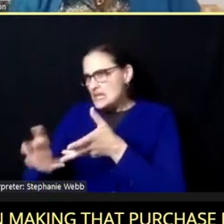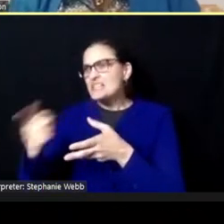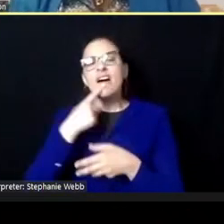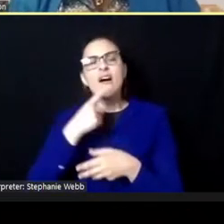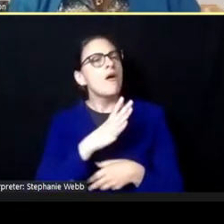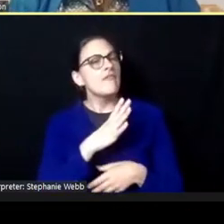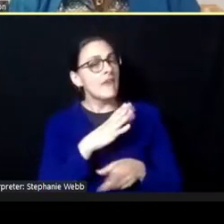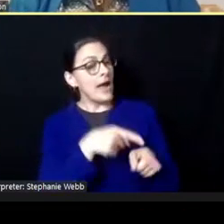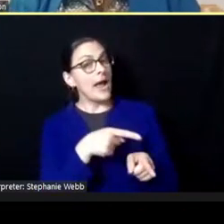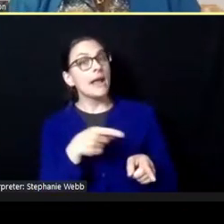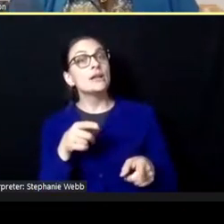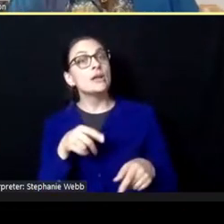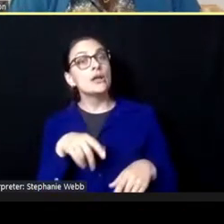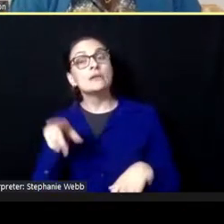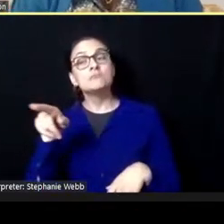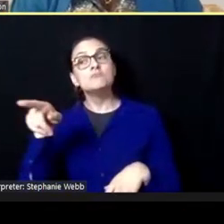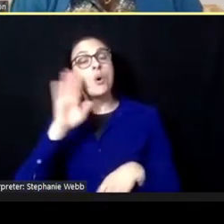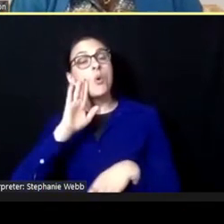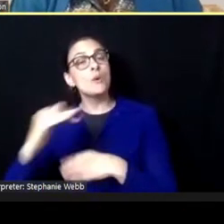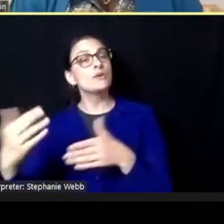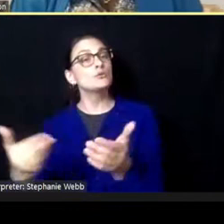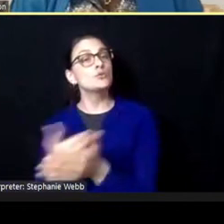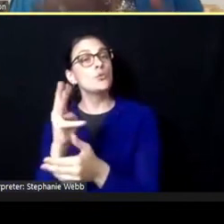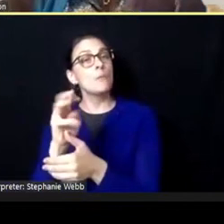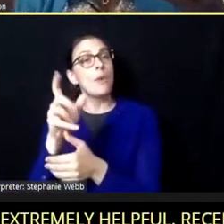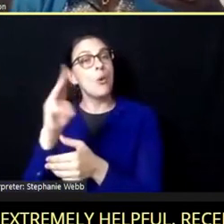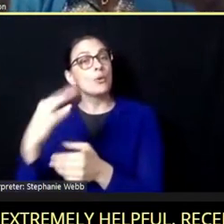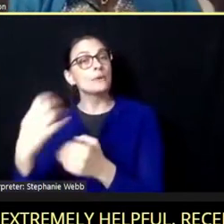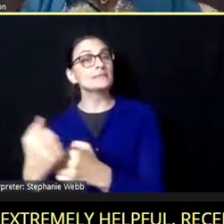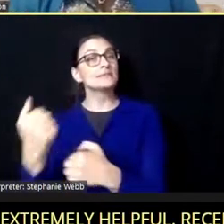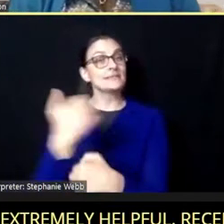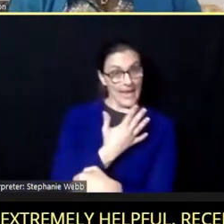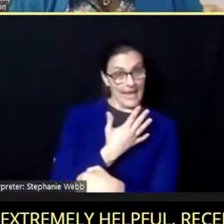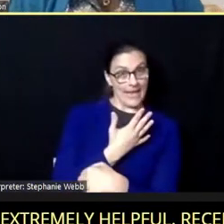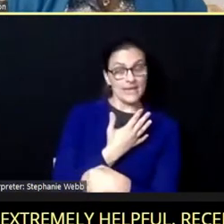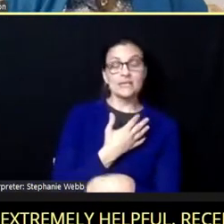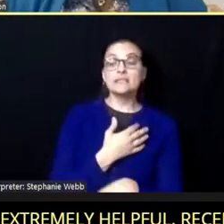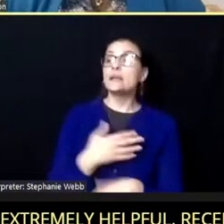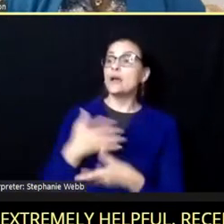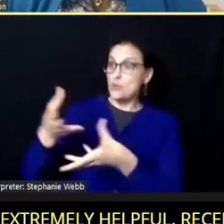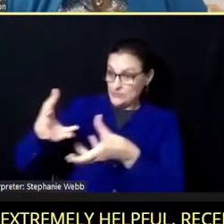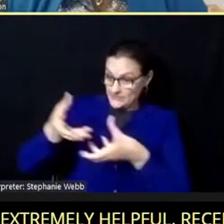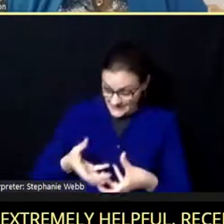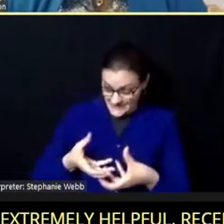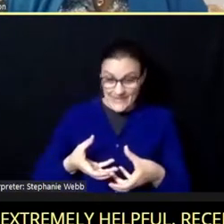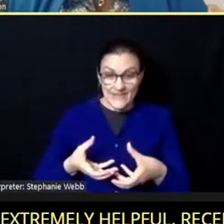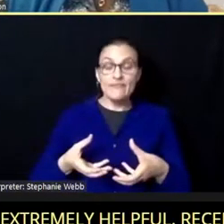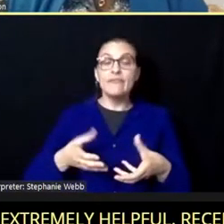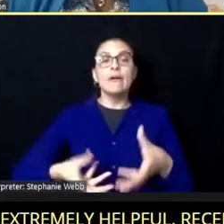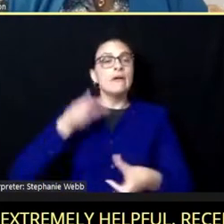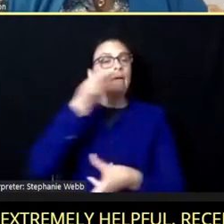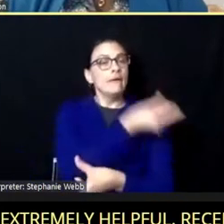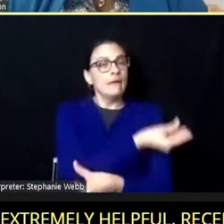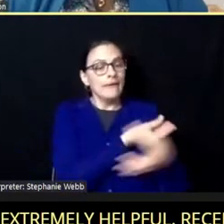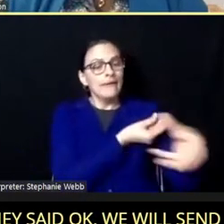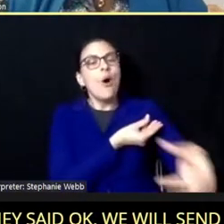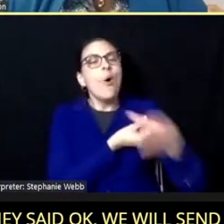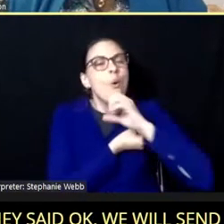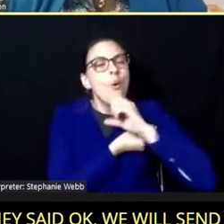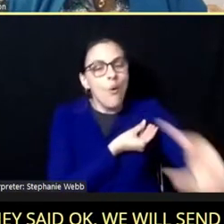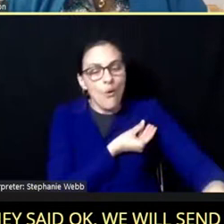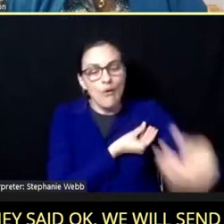put $15 on your bill, but they'll take that off. So I sent back the old modem and my bill